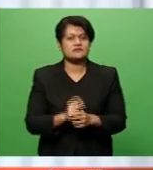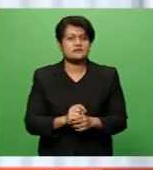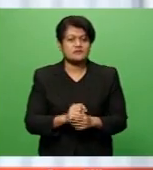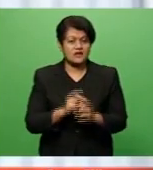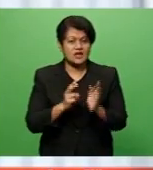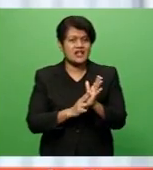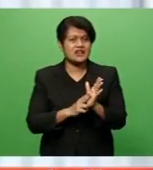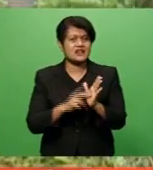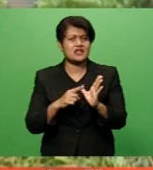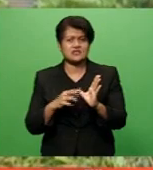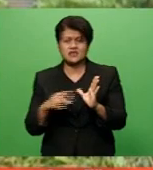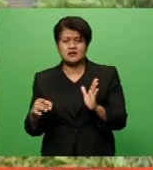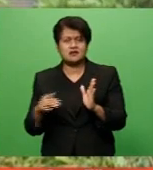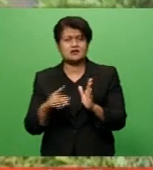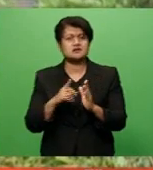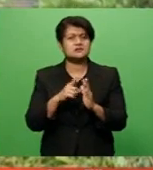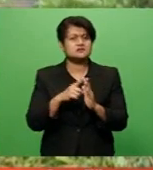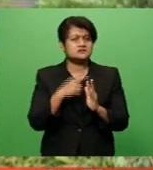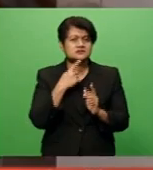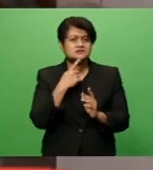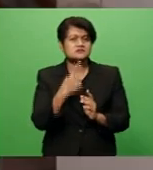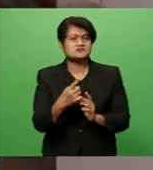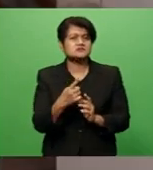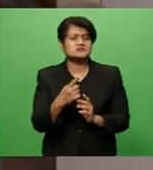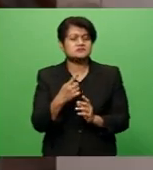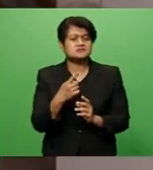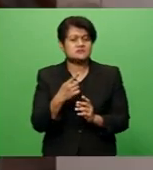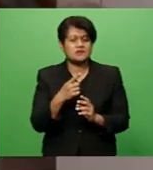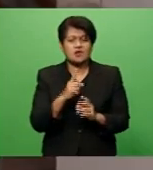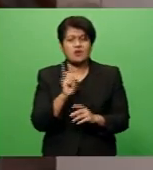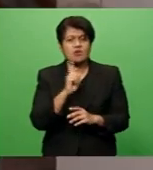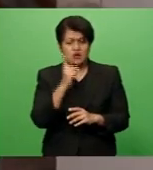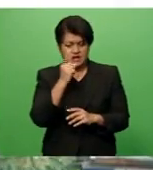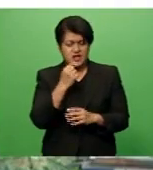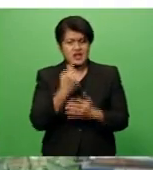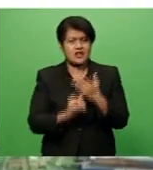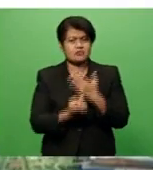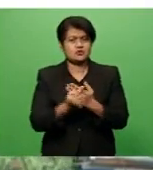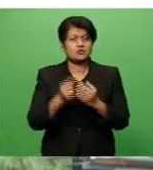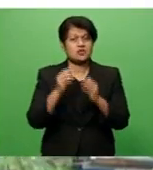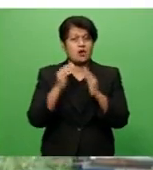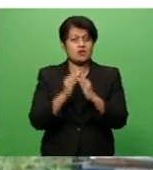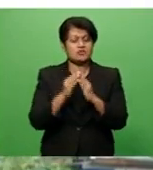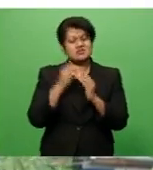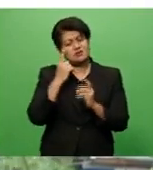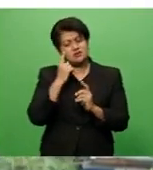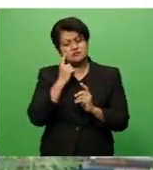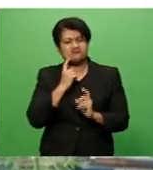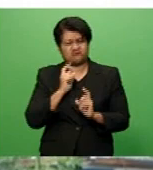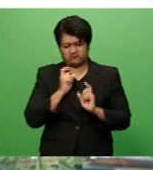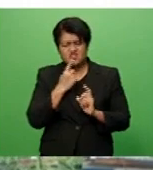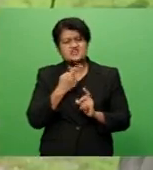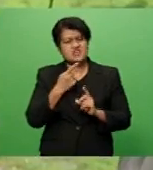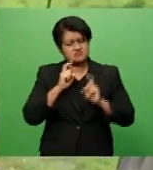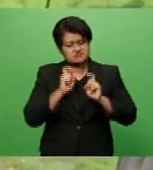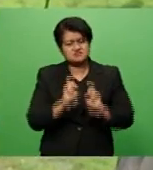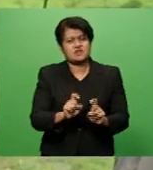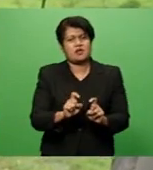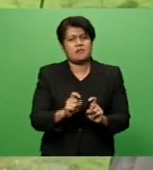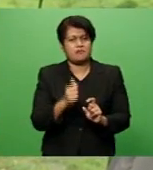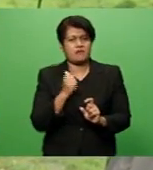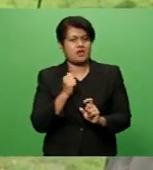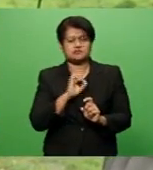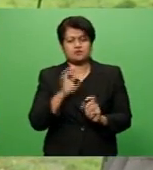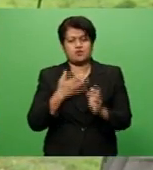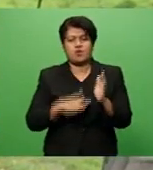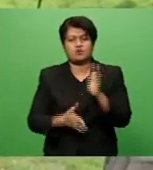Nandera, Cholamelinga Tukana says he was aware of what can happen to their home, but insisted they stayed back. The wind was really